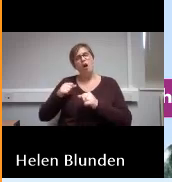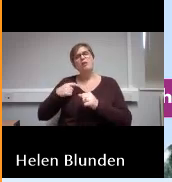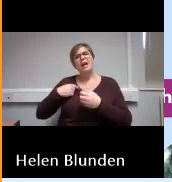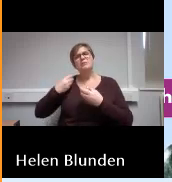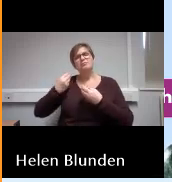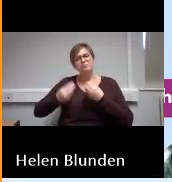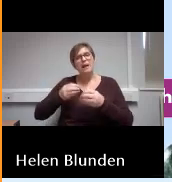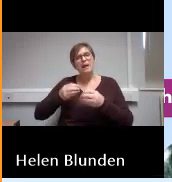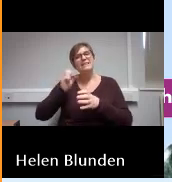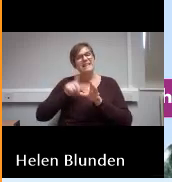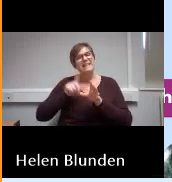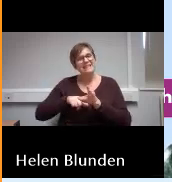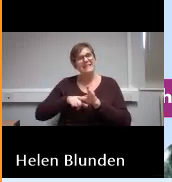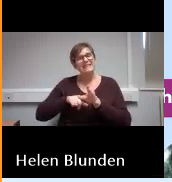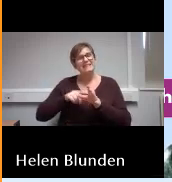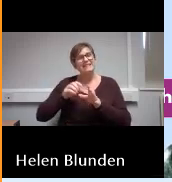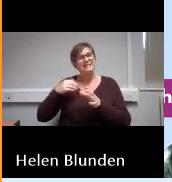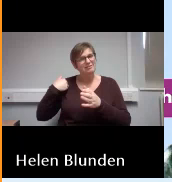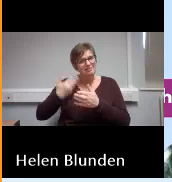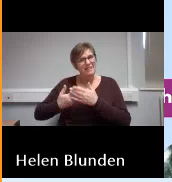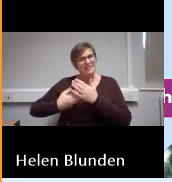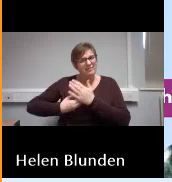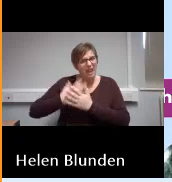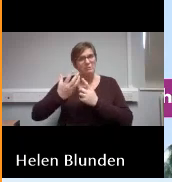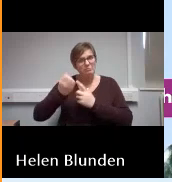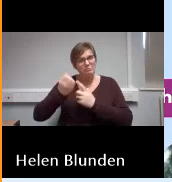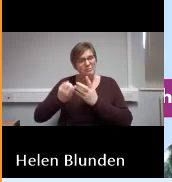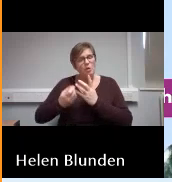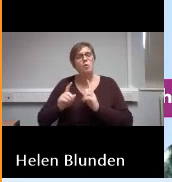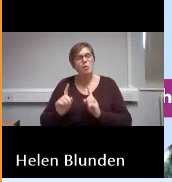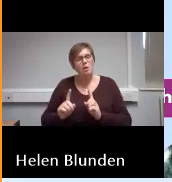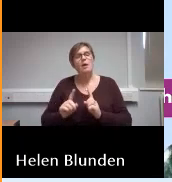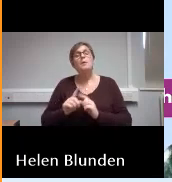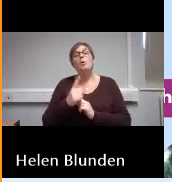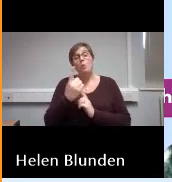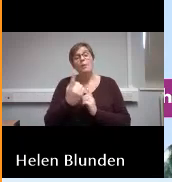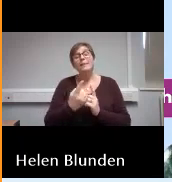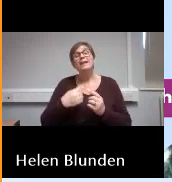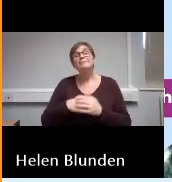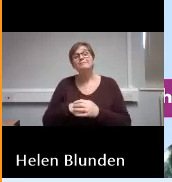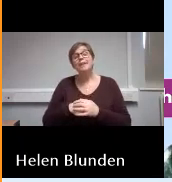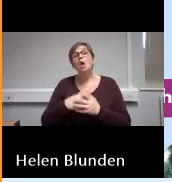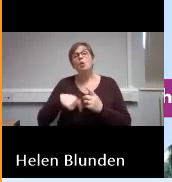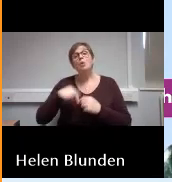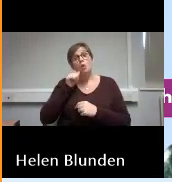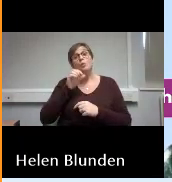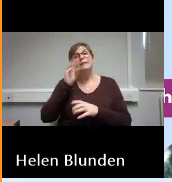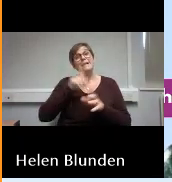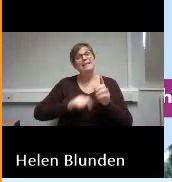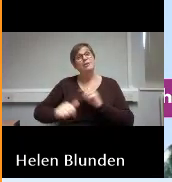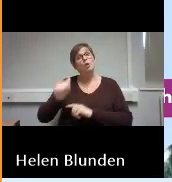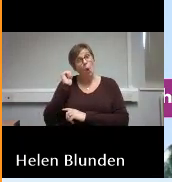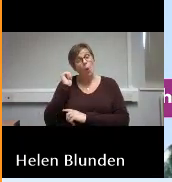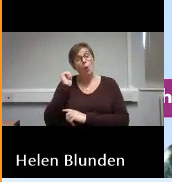last 10 years and all of those developments. I think one of the things is, we know that at the beginning of that 10 years, only